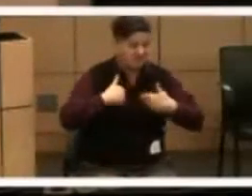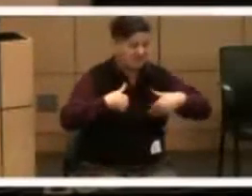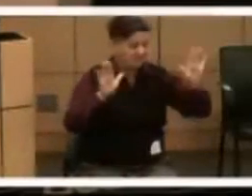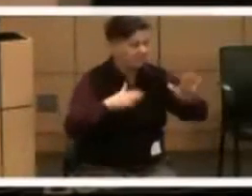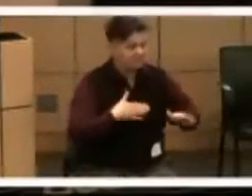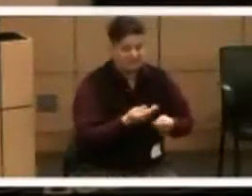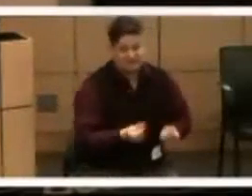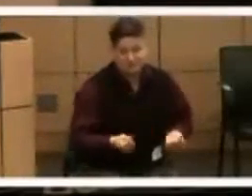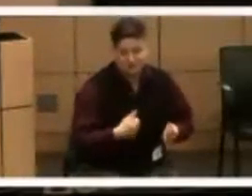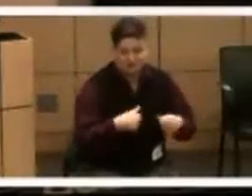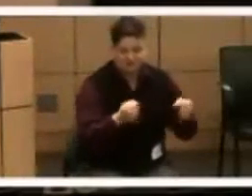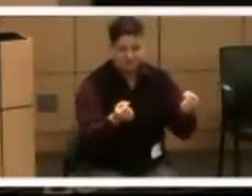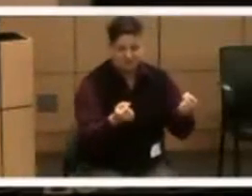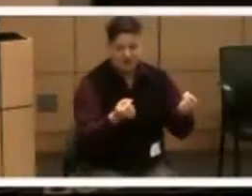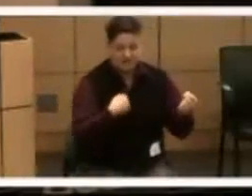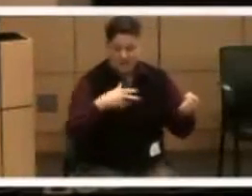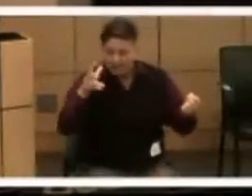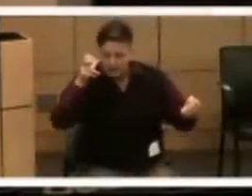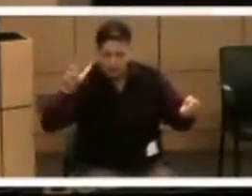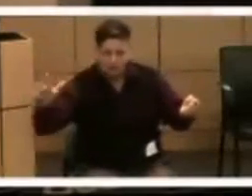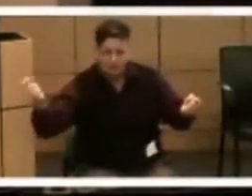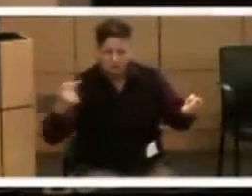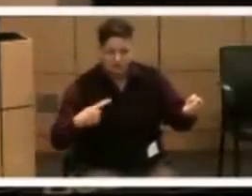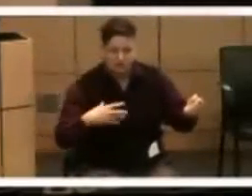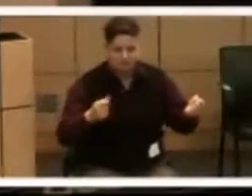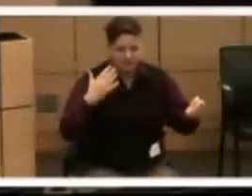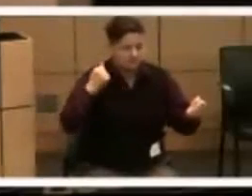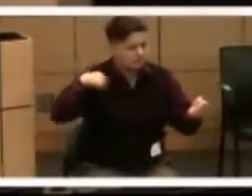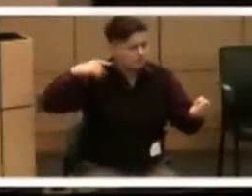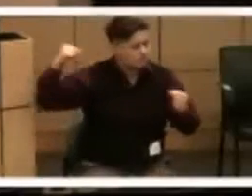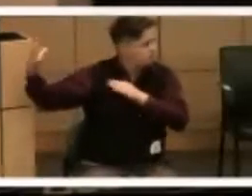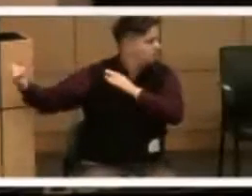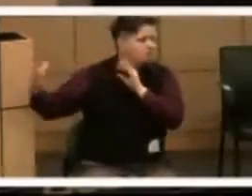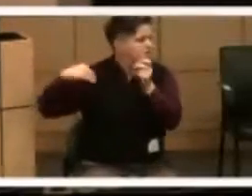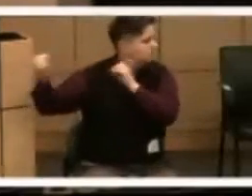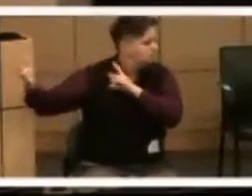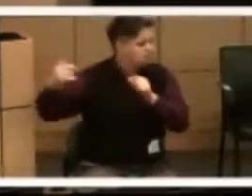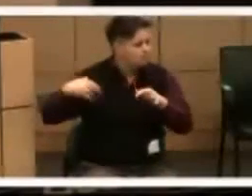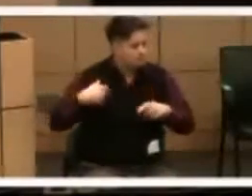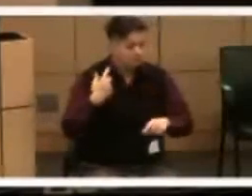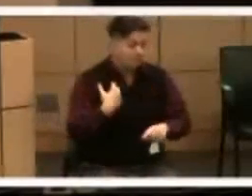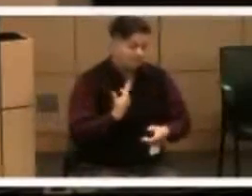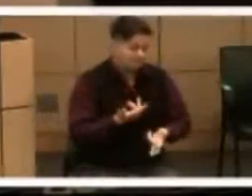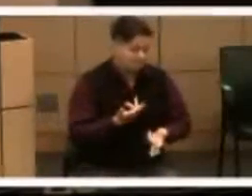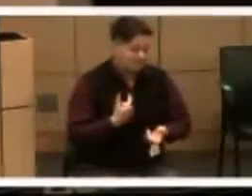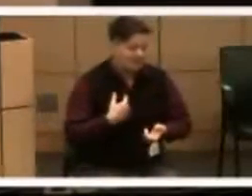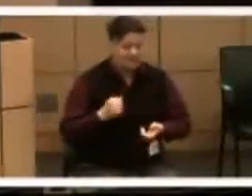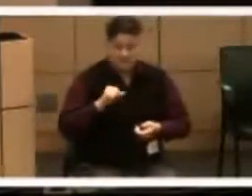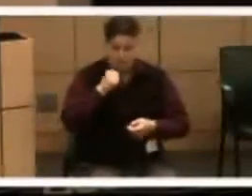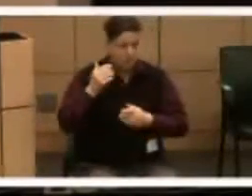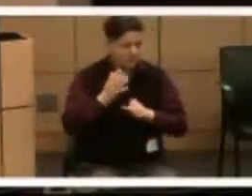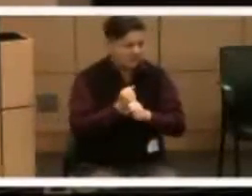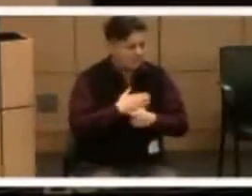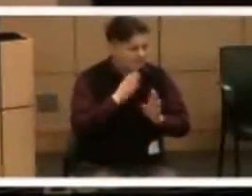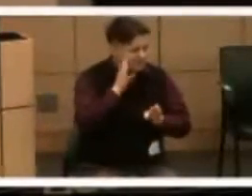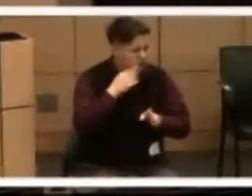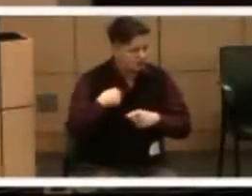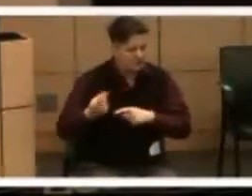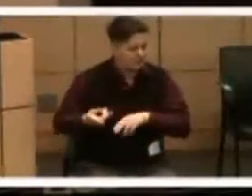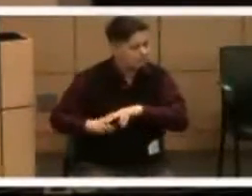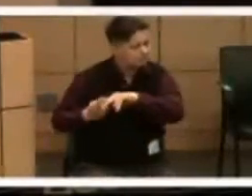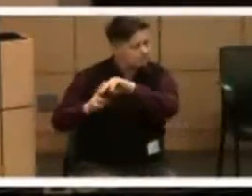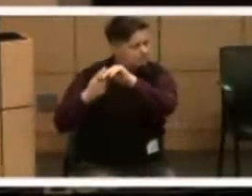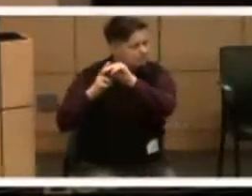can't, you know, it's that. That's, although I'd argue that is harder, because when they don't get your attention, they escalate, right? So they do that. But